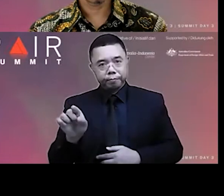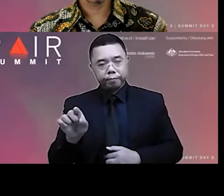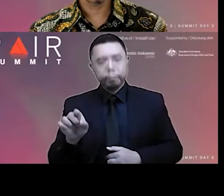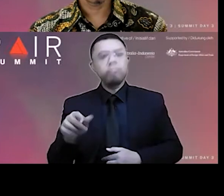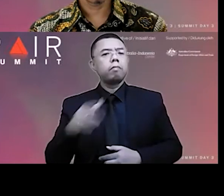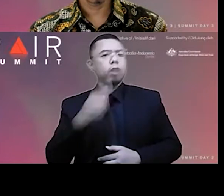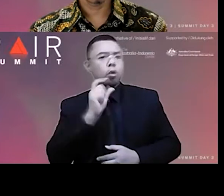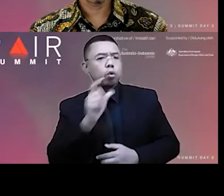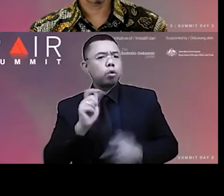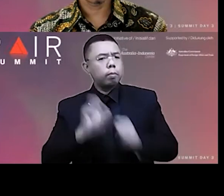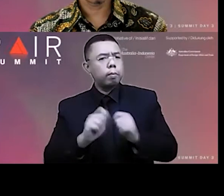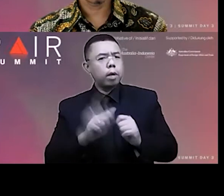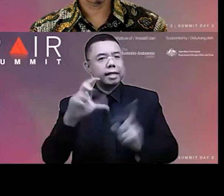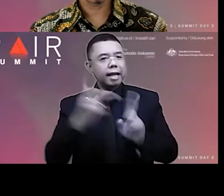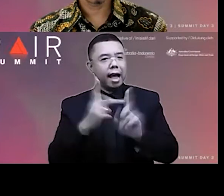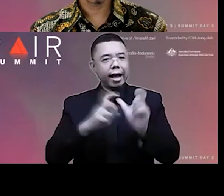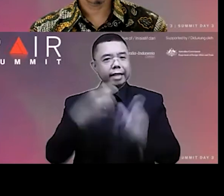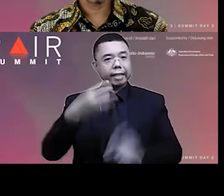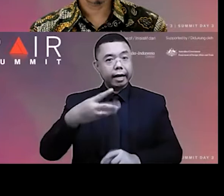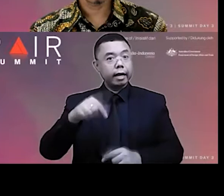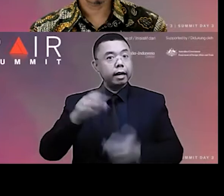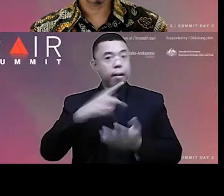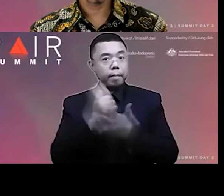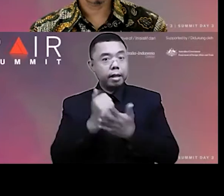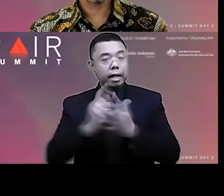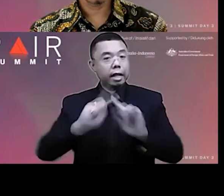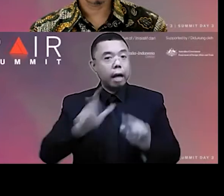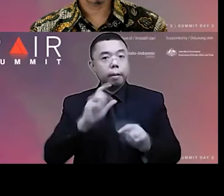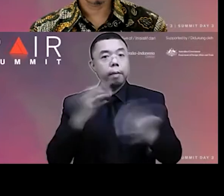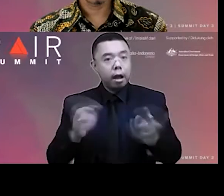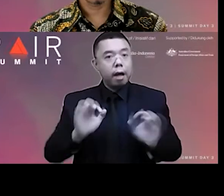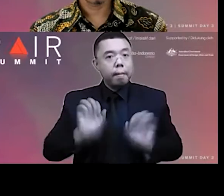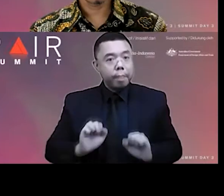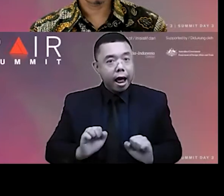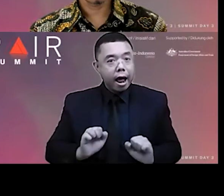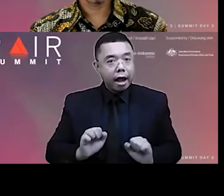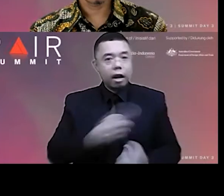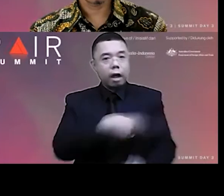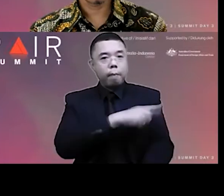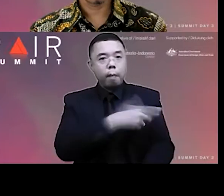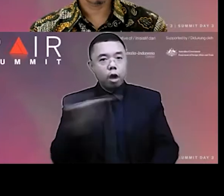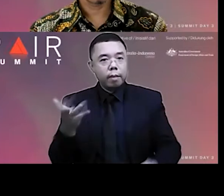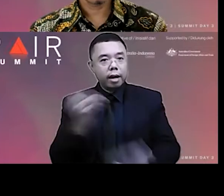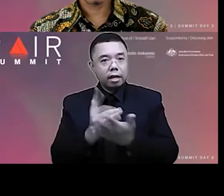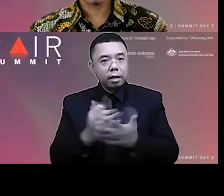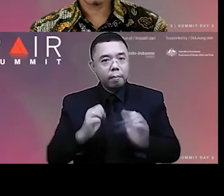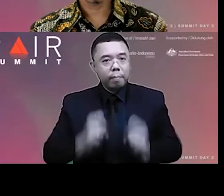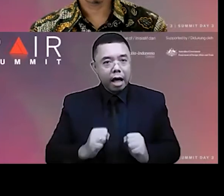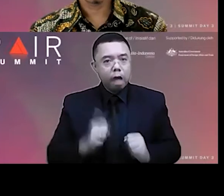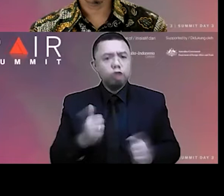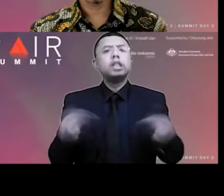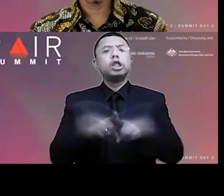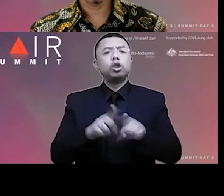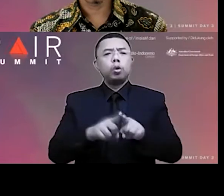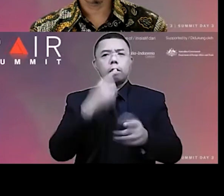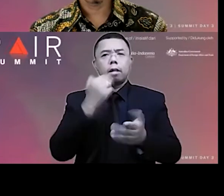but how to maintain their skill to match with the need for future workforce in tourism